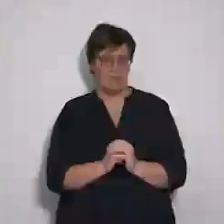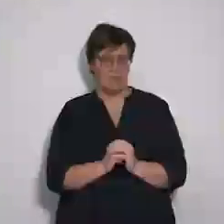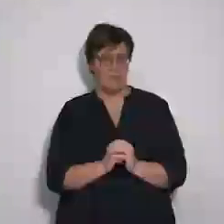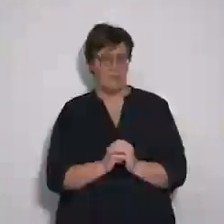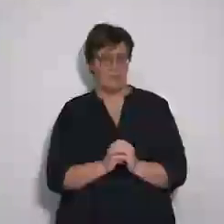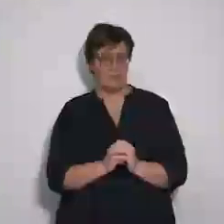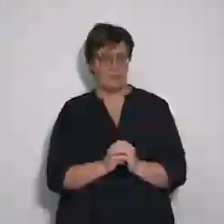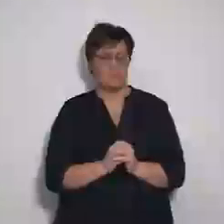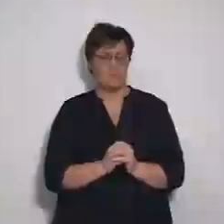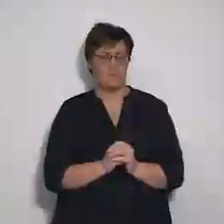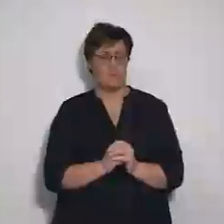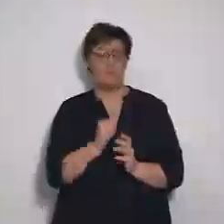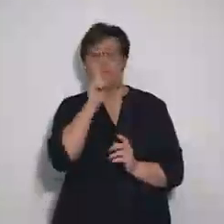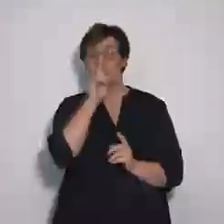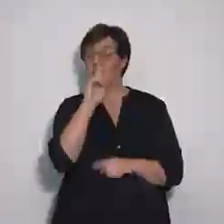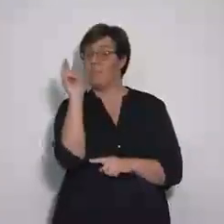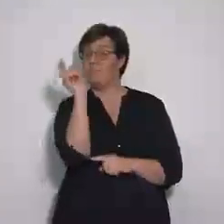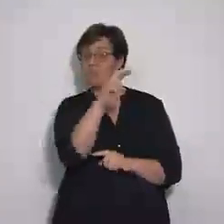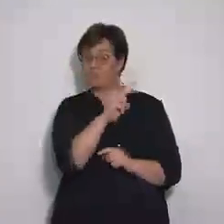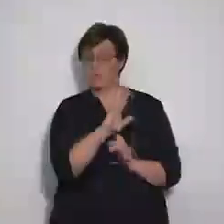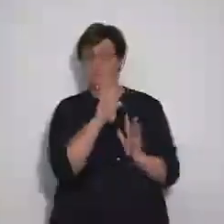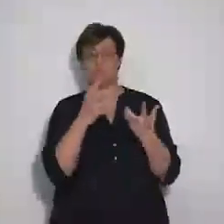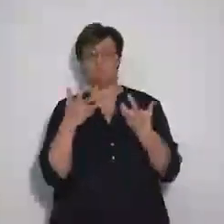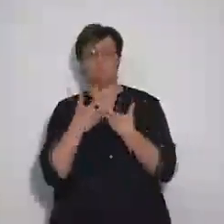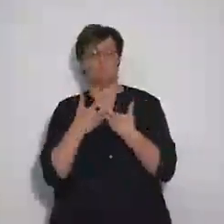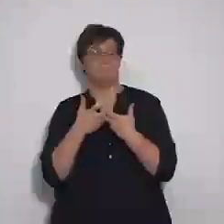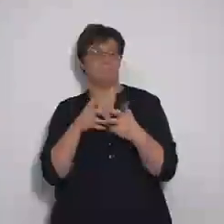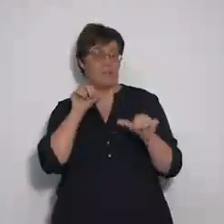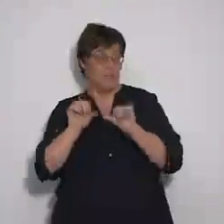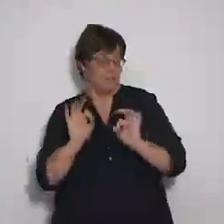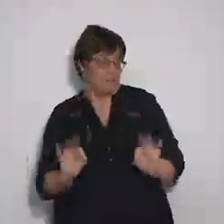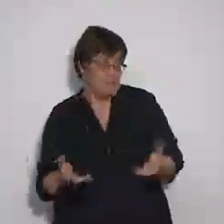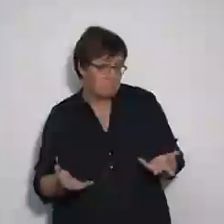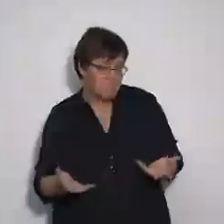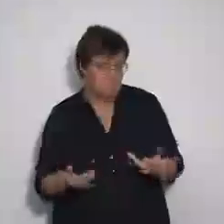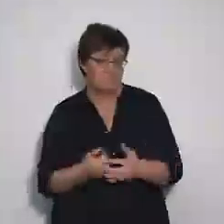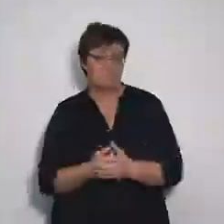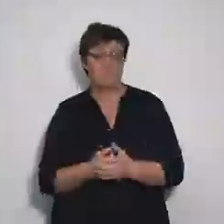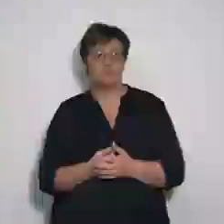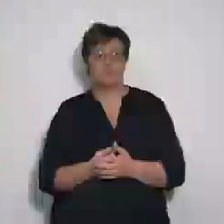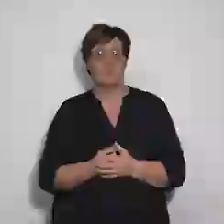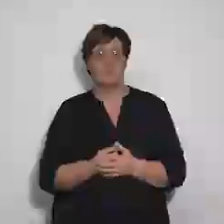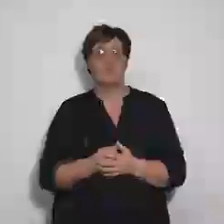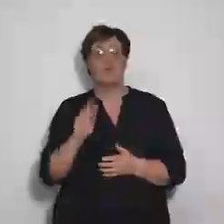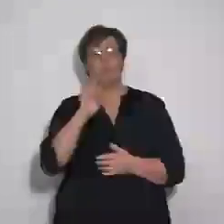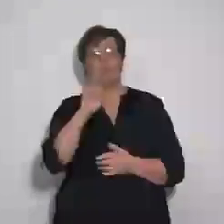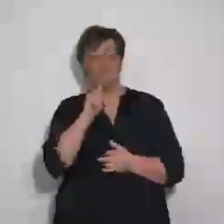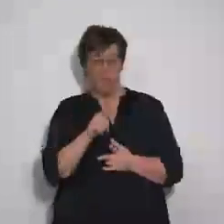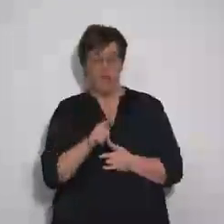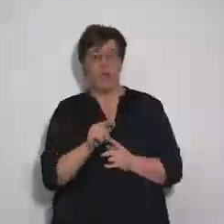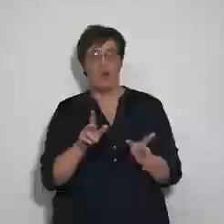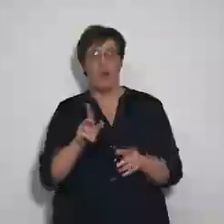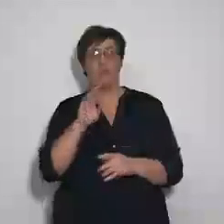example and let's see if your prediction matches the science. So,